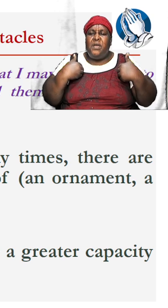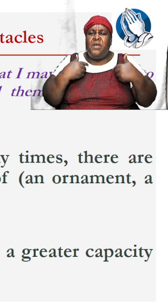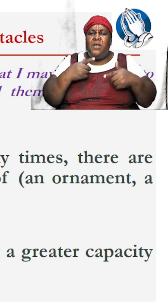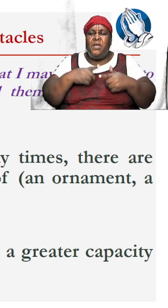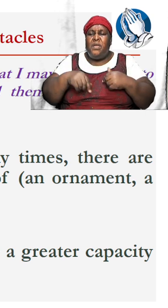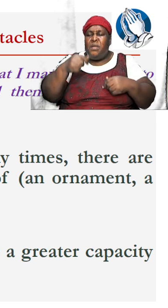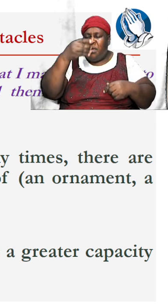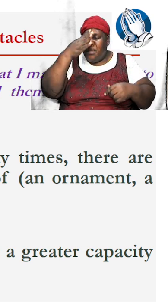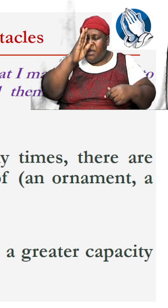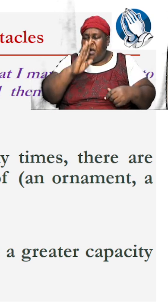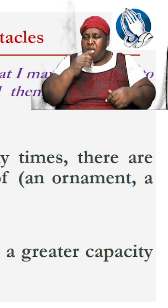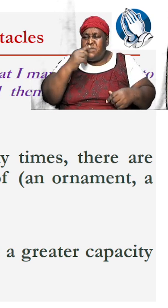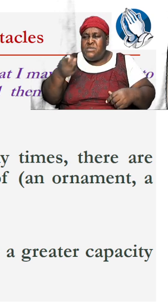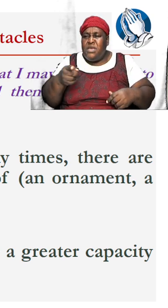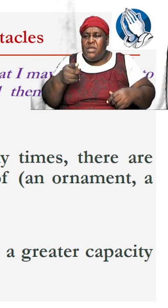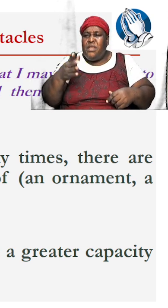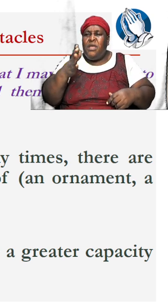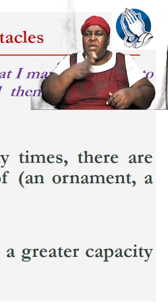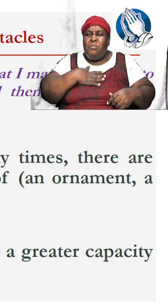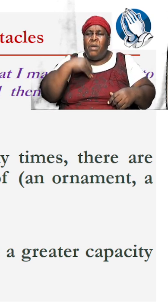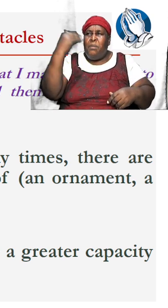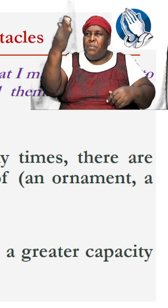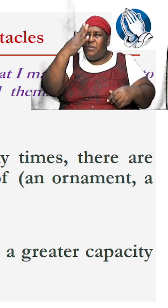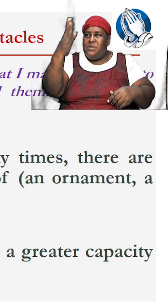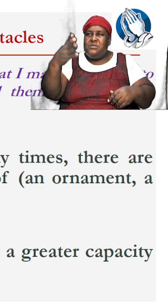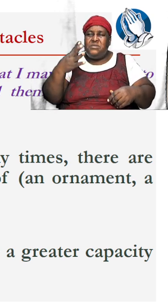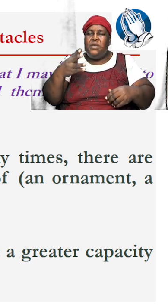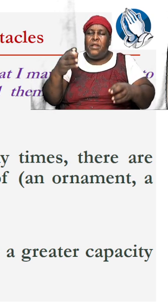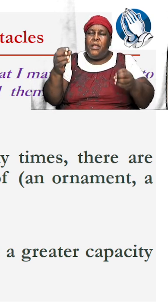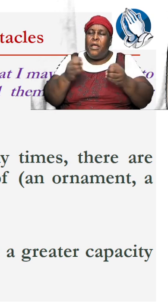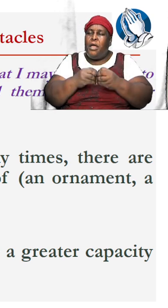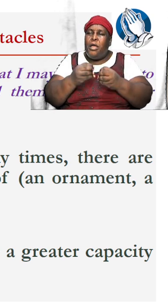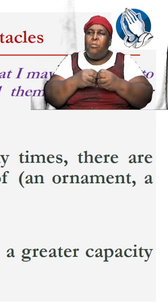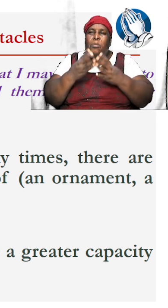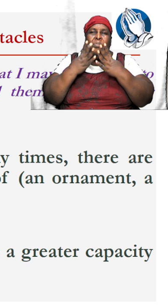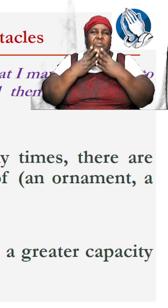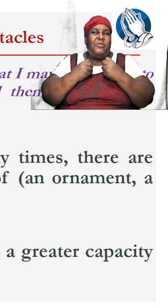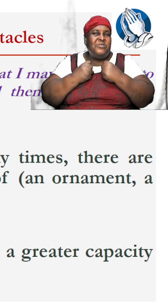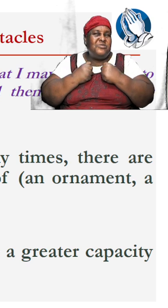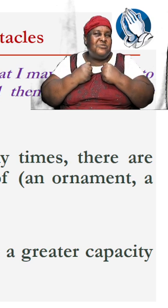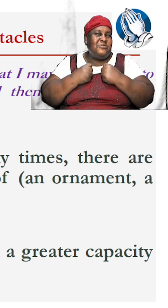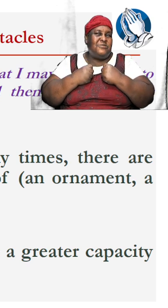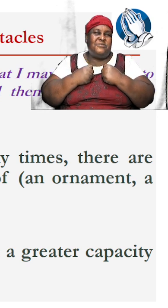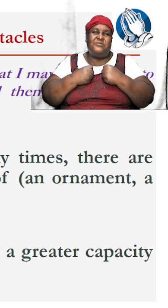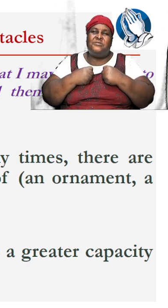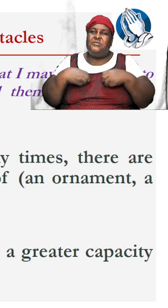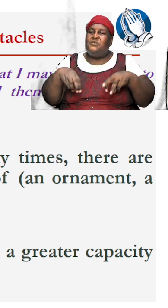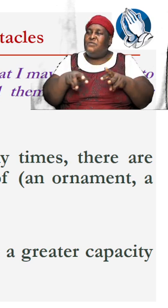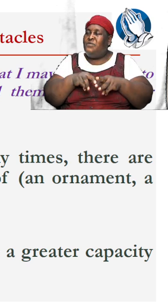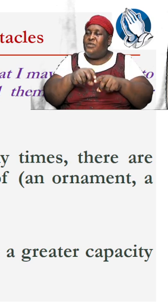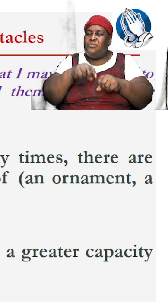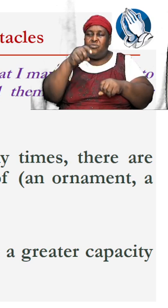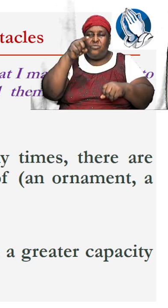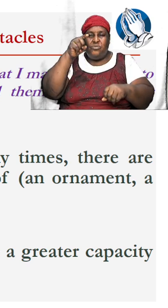because my presence is of the most value to you, you have to let it go. Let it go.